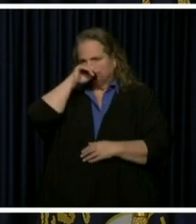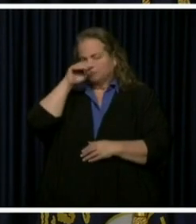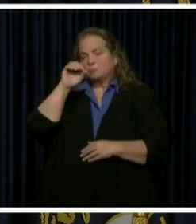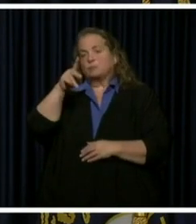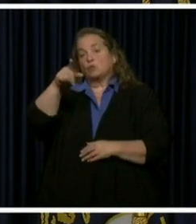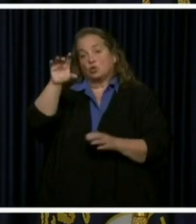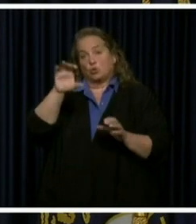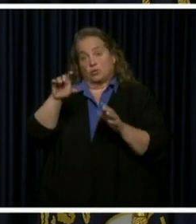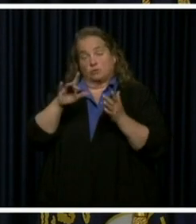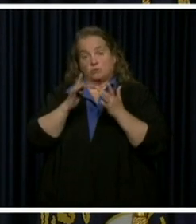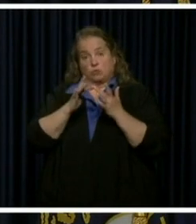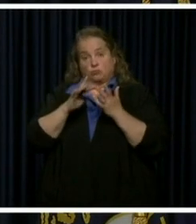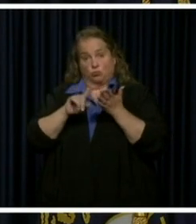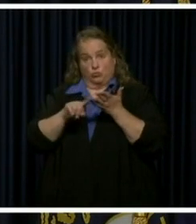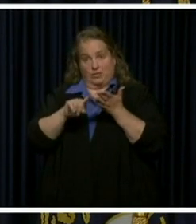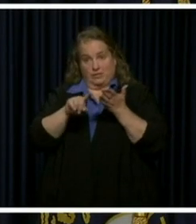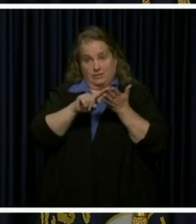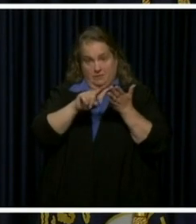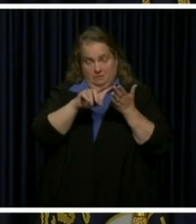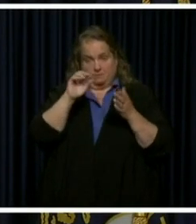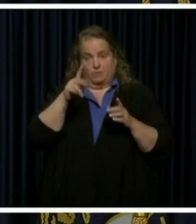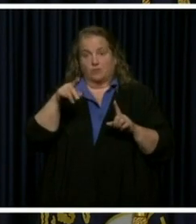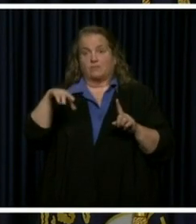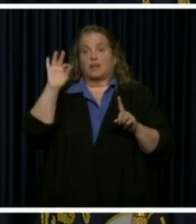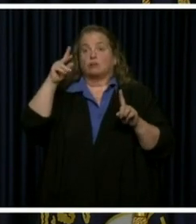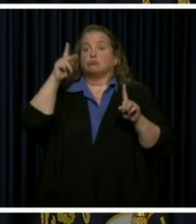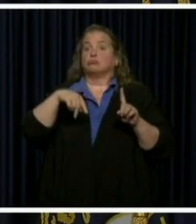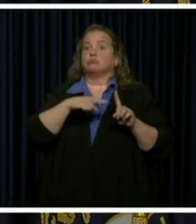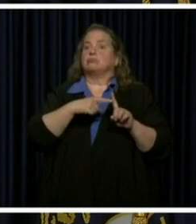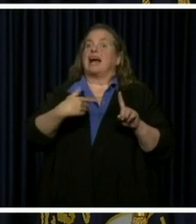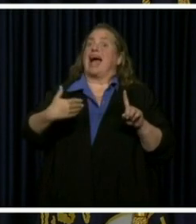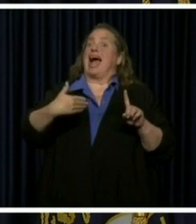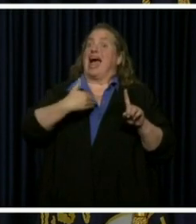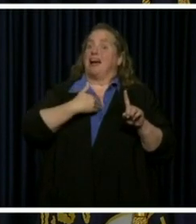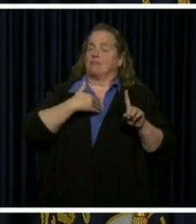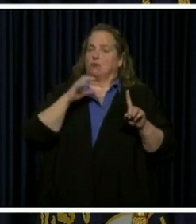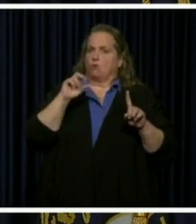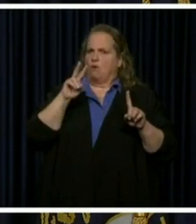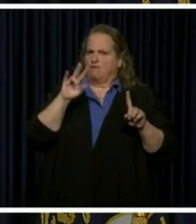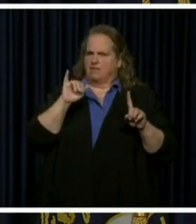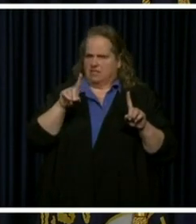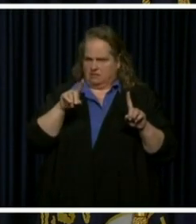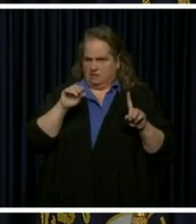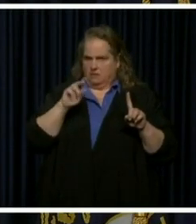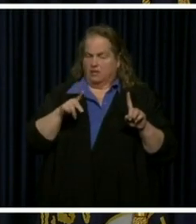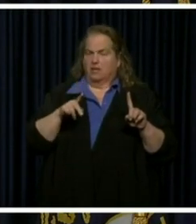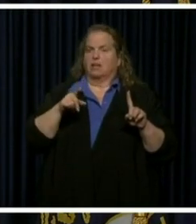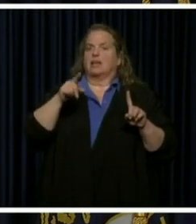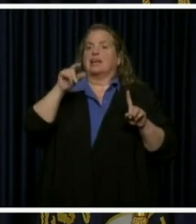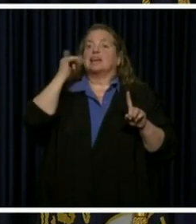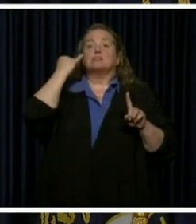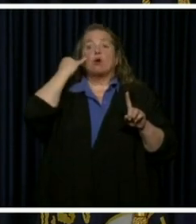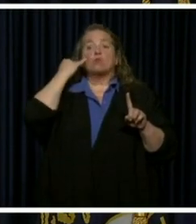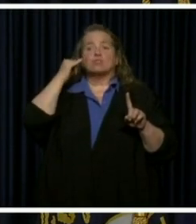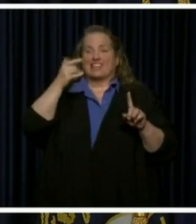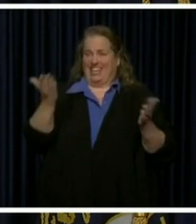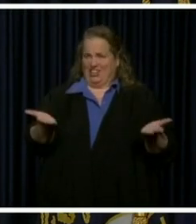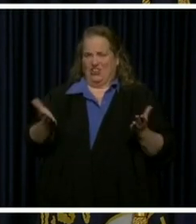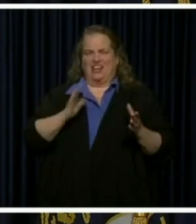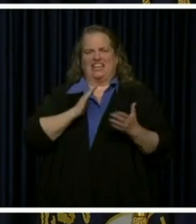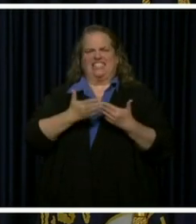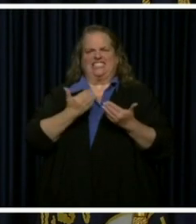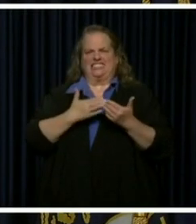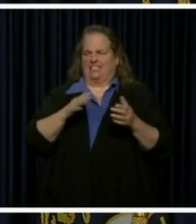example, you went to a retail store and someone who works there tested positive. How will you inform people who were in the store? Well,